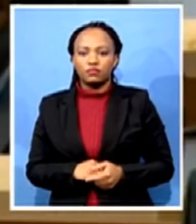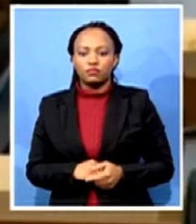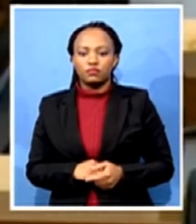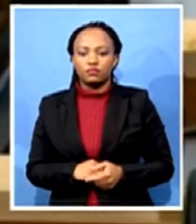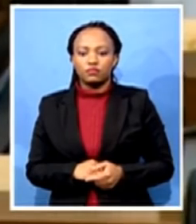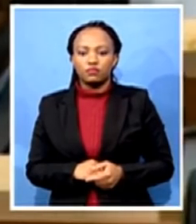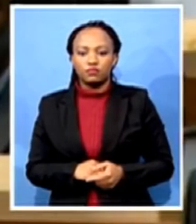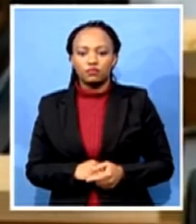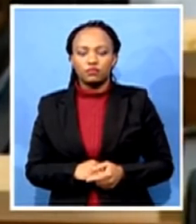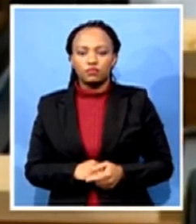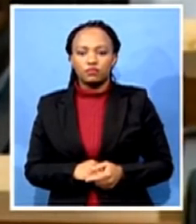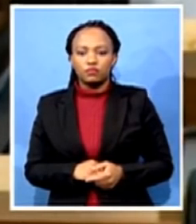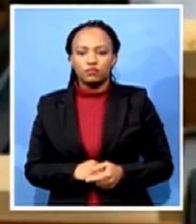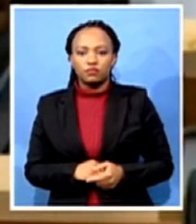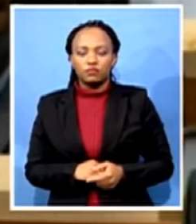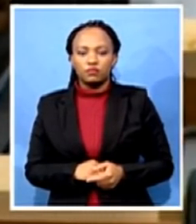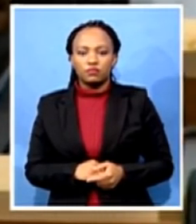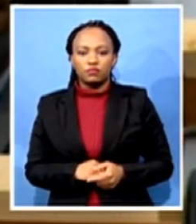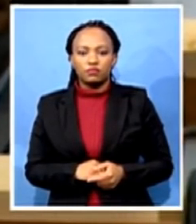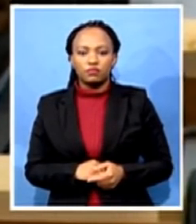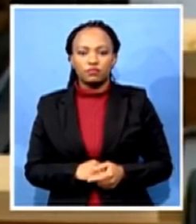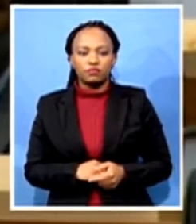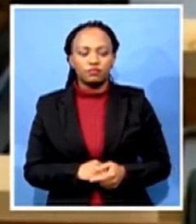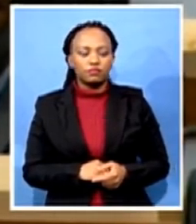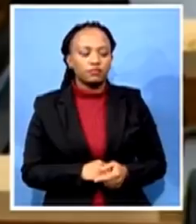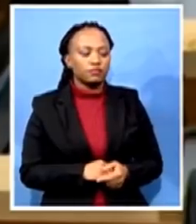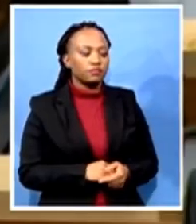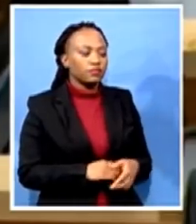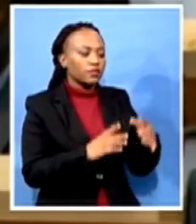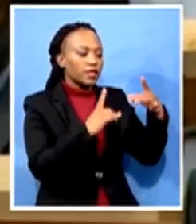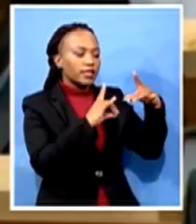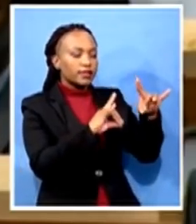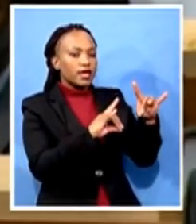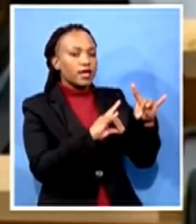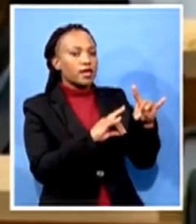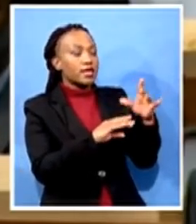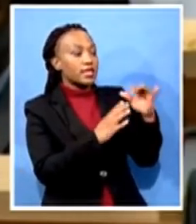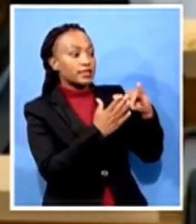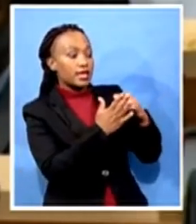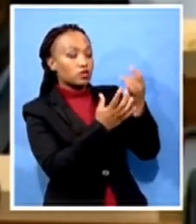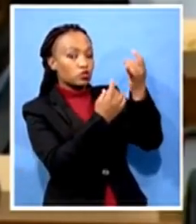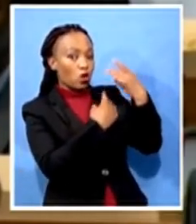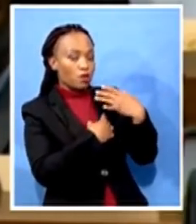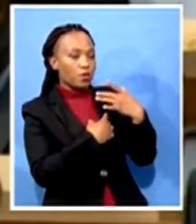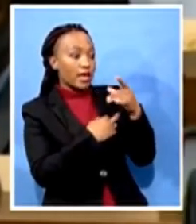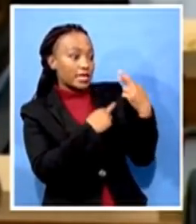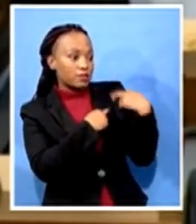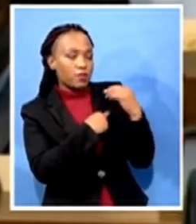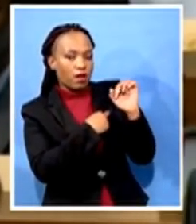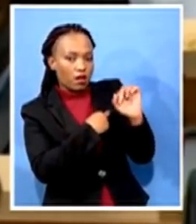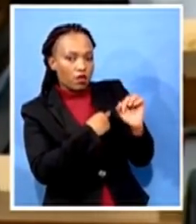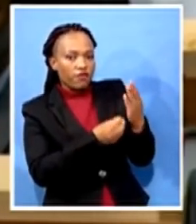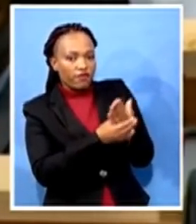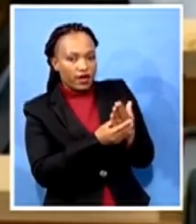Chair, I've just been told by those that are responsible for this task that there is already an Exhibit